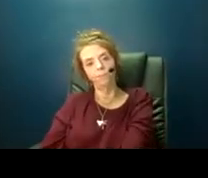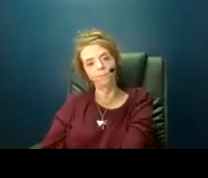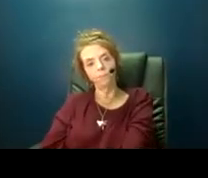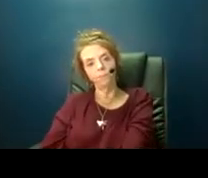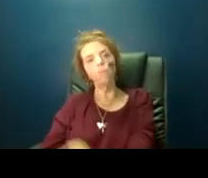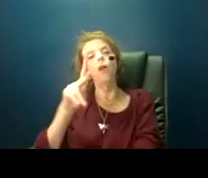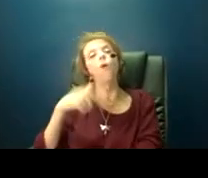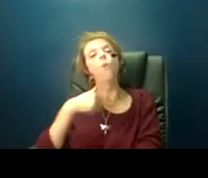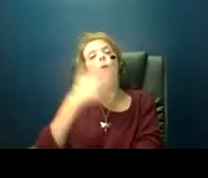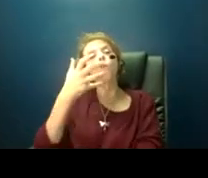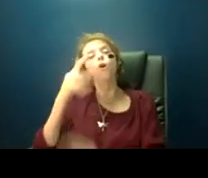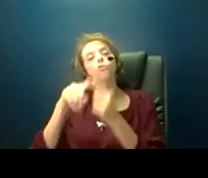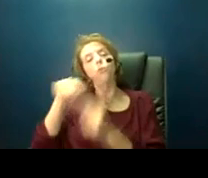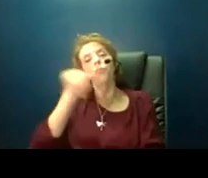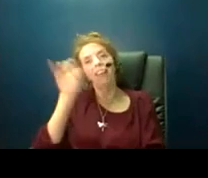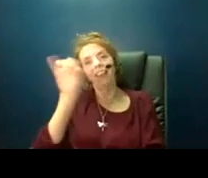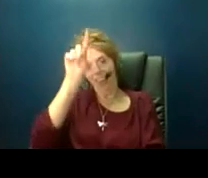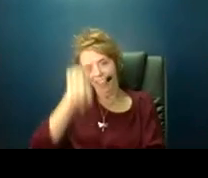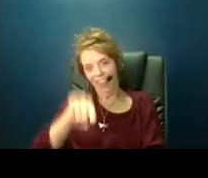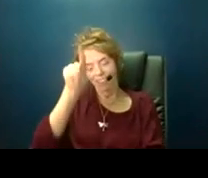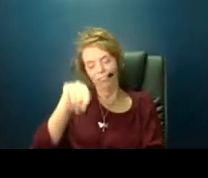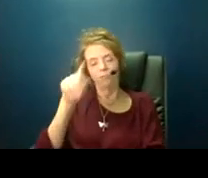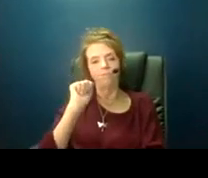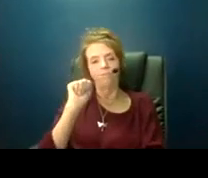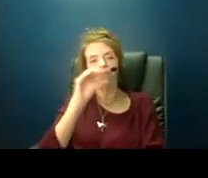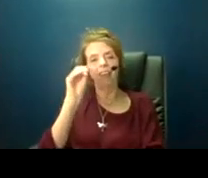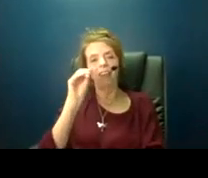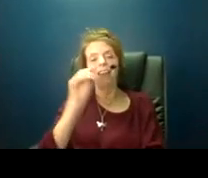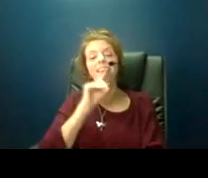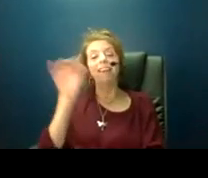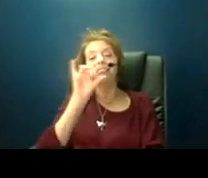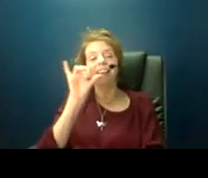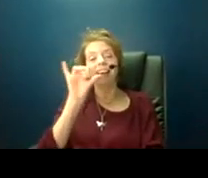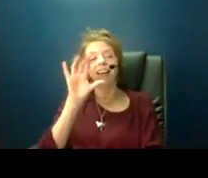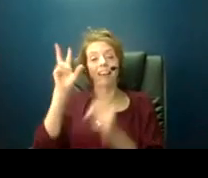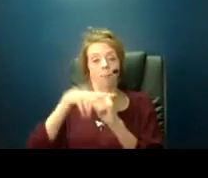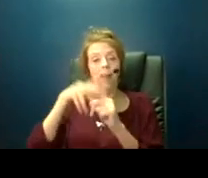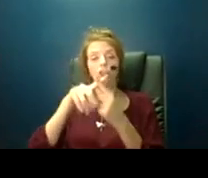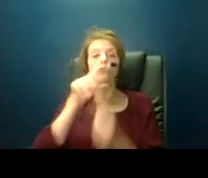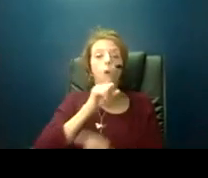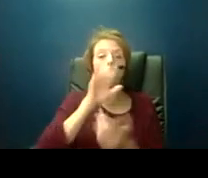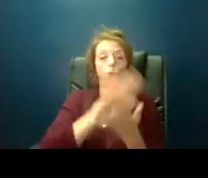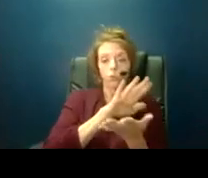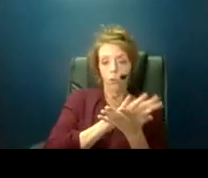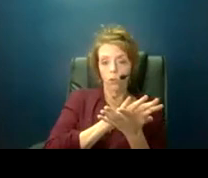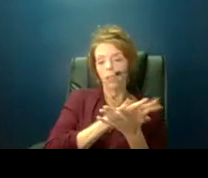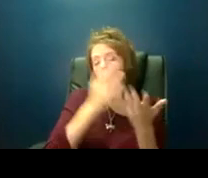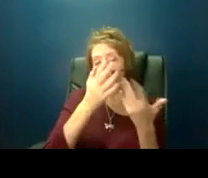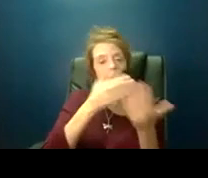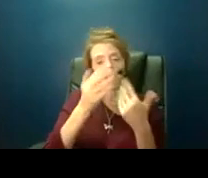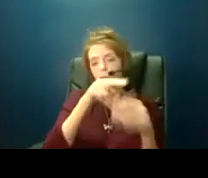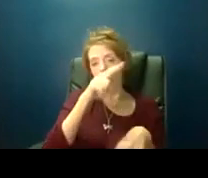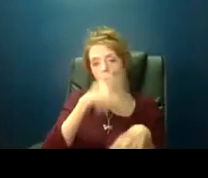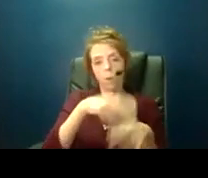want you to think in those terms, and it's as applicable to an old school, whatever the normal used to